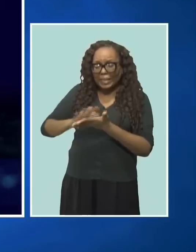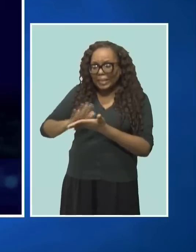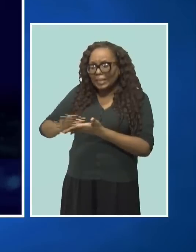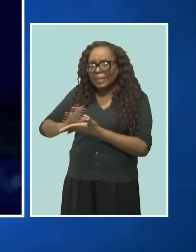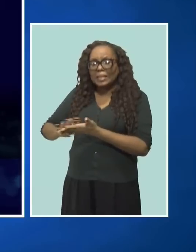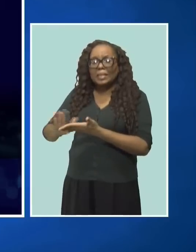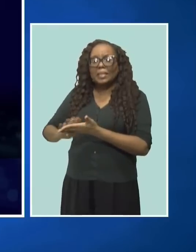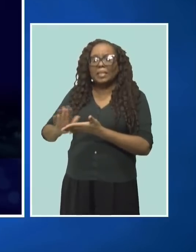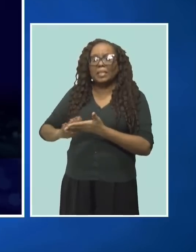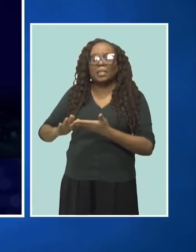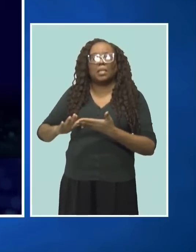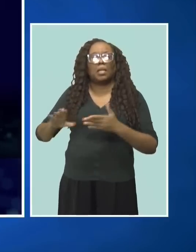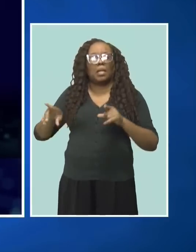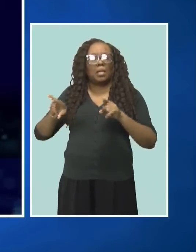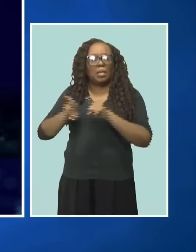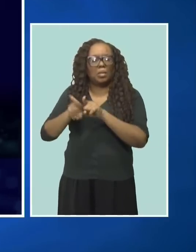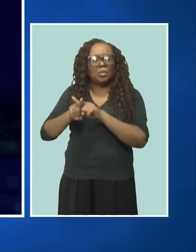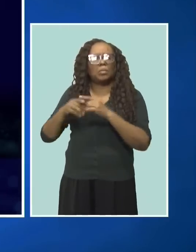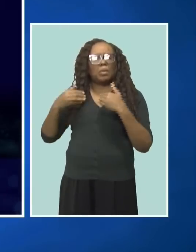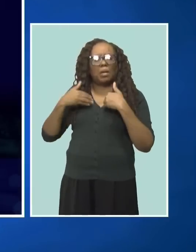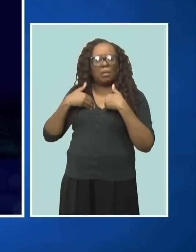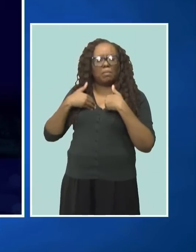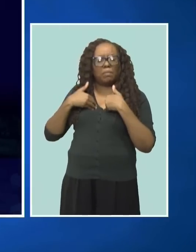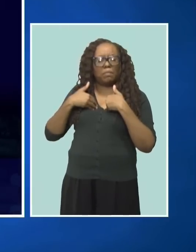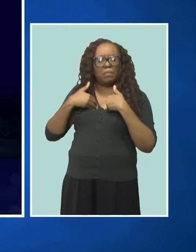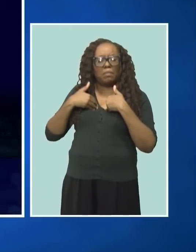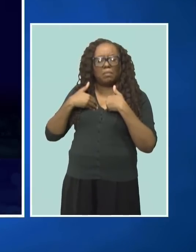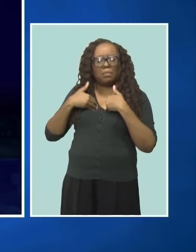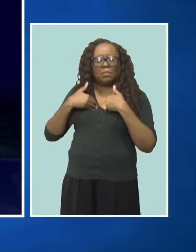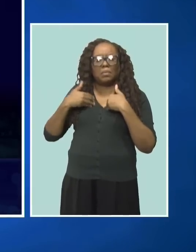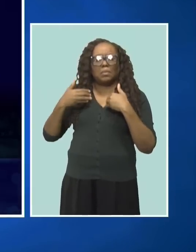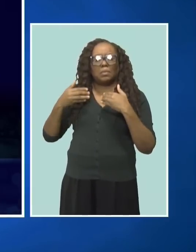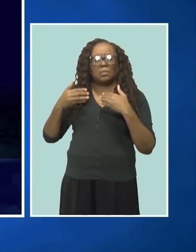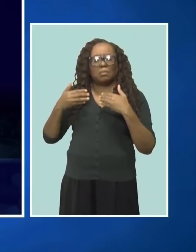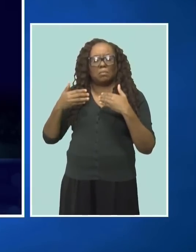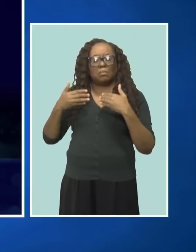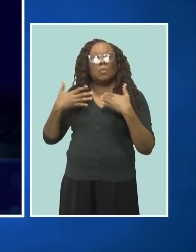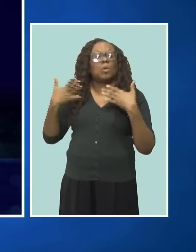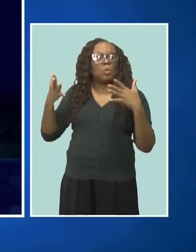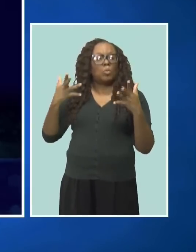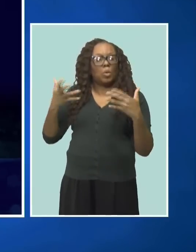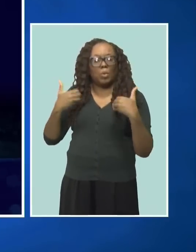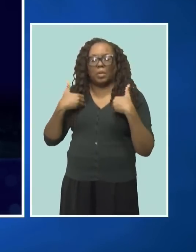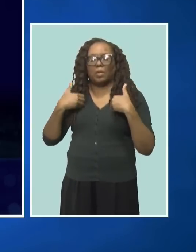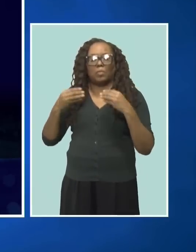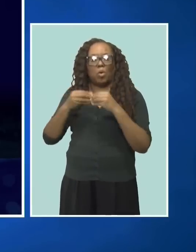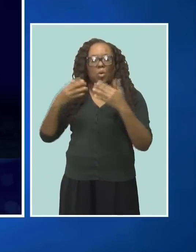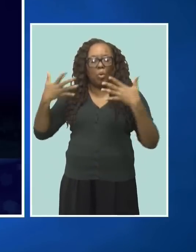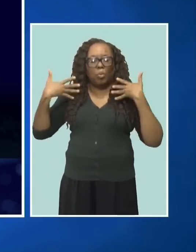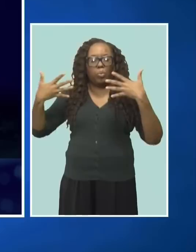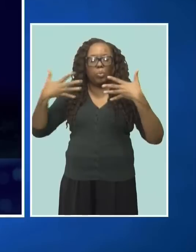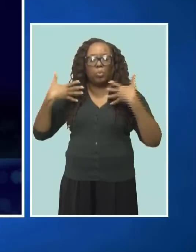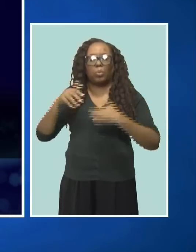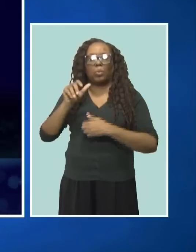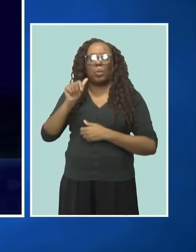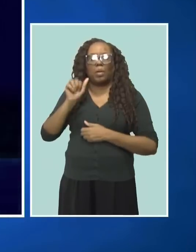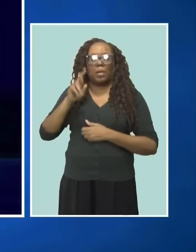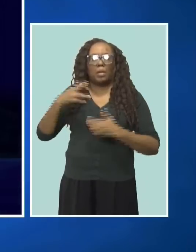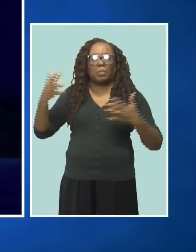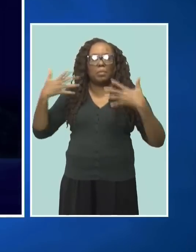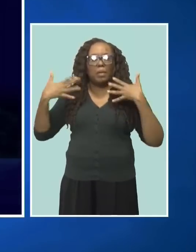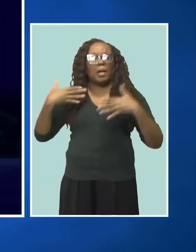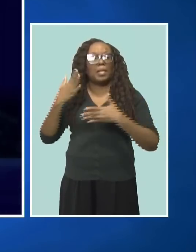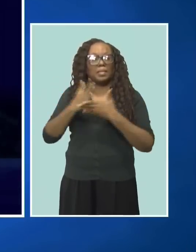of a lattice framework against some ventilation blocks of that staff room, which would in fact keep out